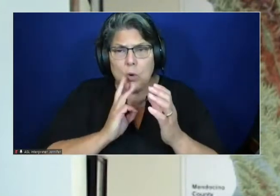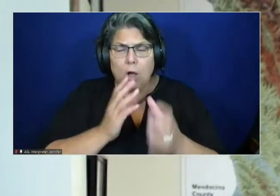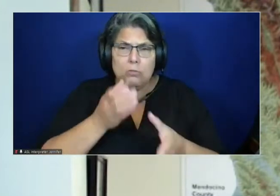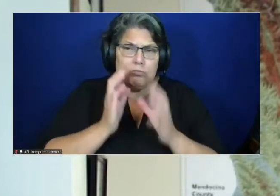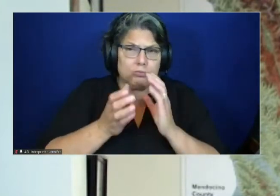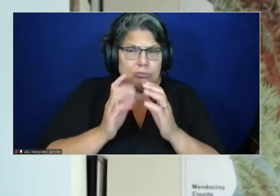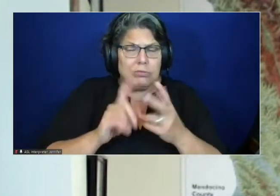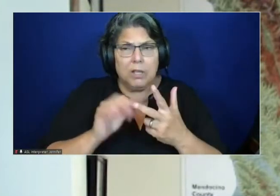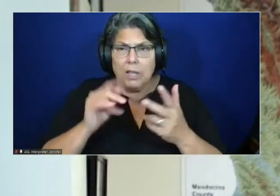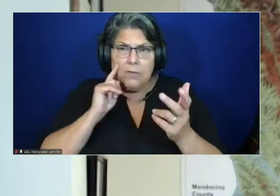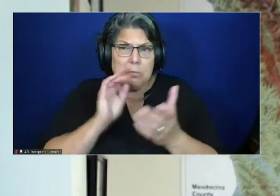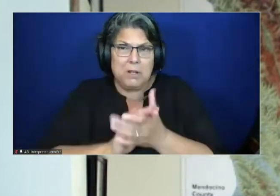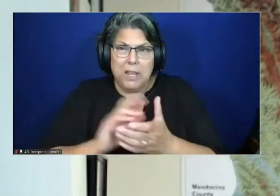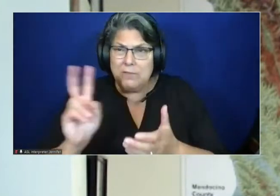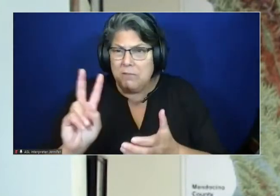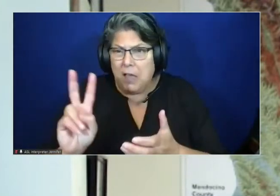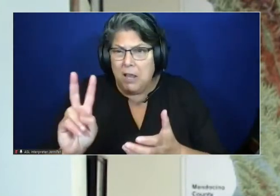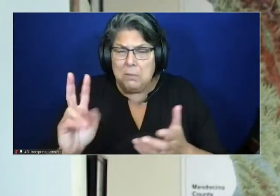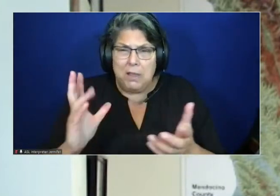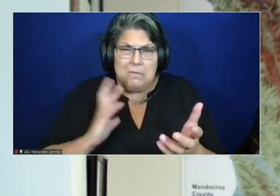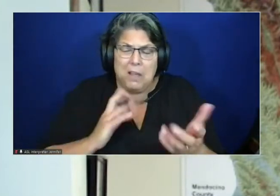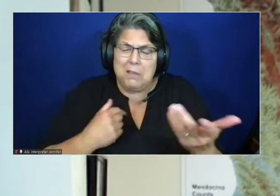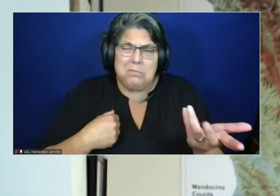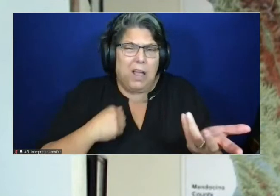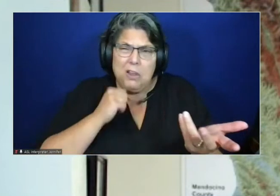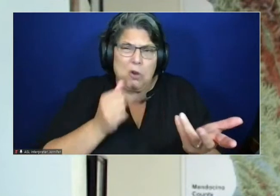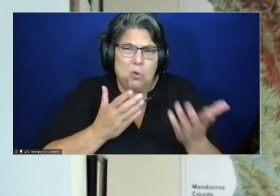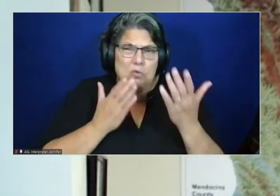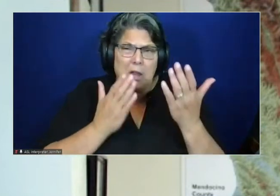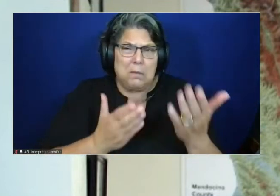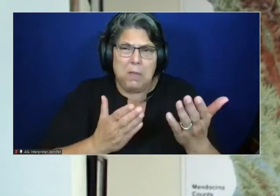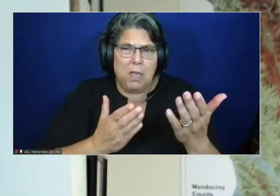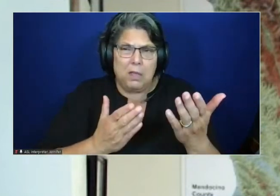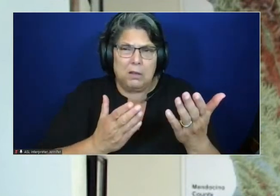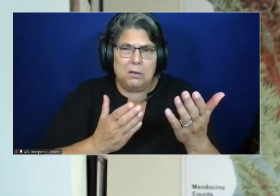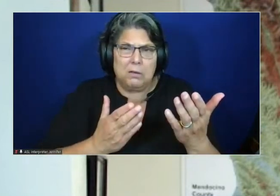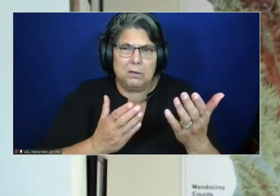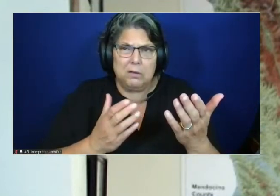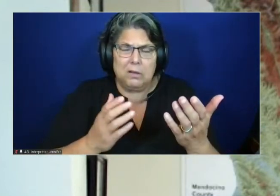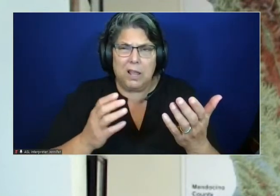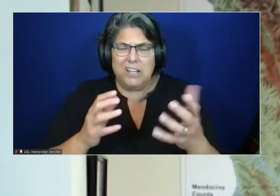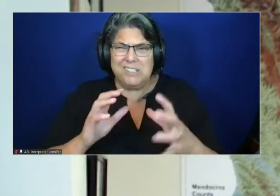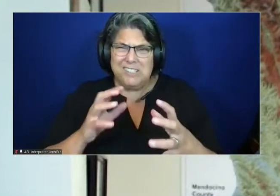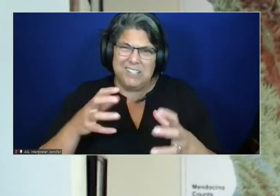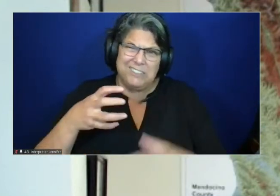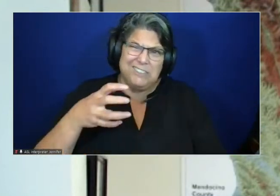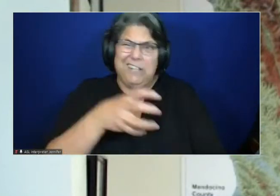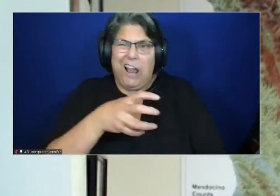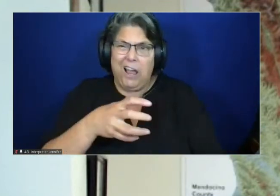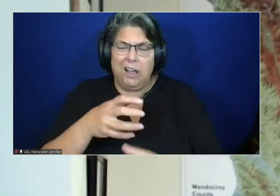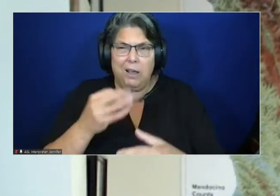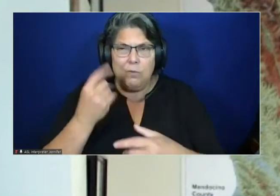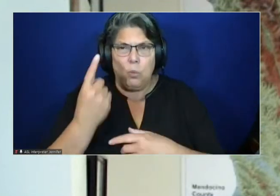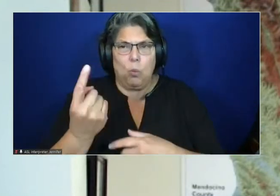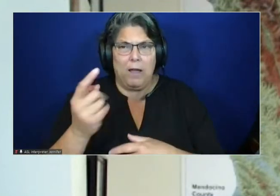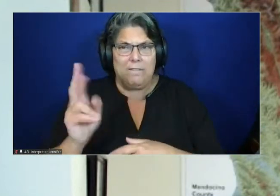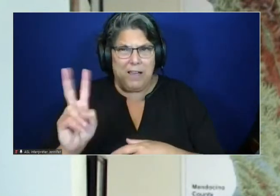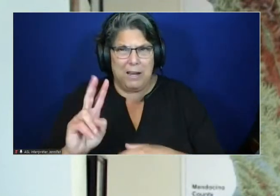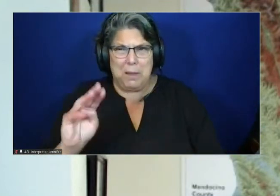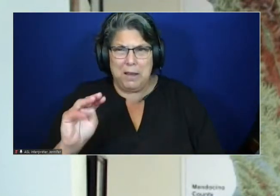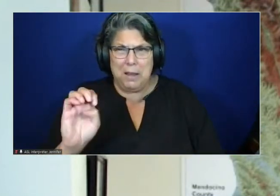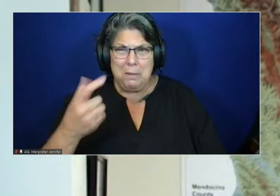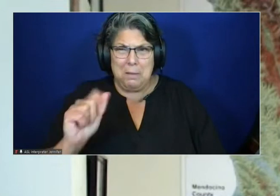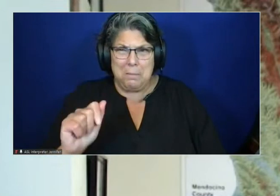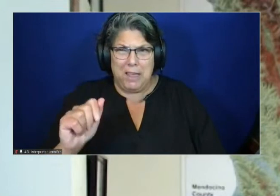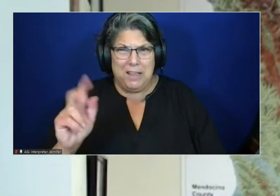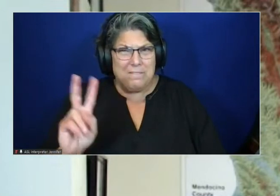taking vitamins, I wouldn't recommend mega vitamins. Many mega vitamins have been promoted and